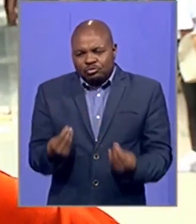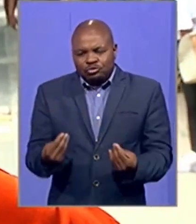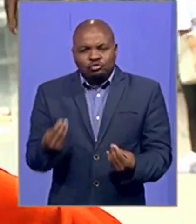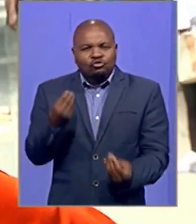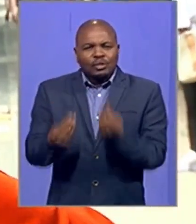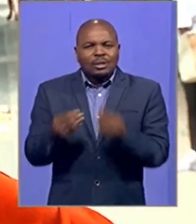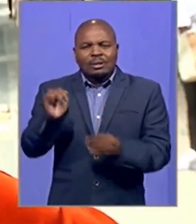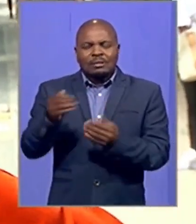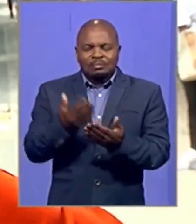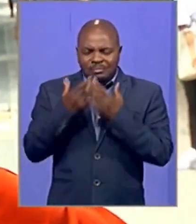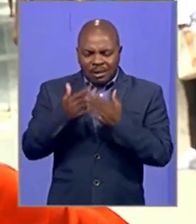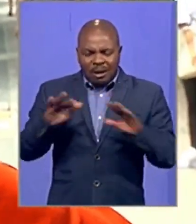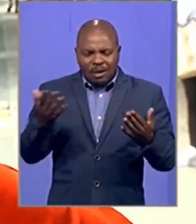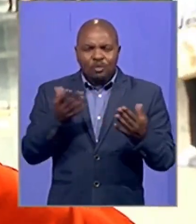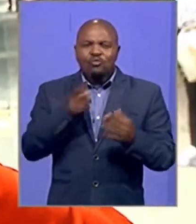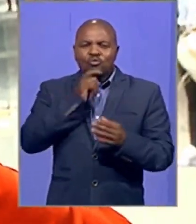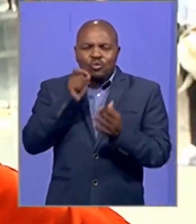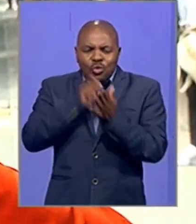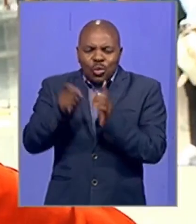in called